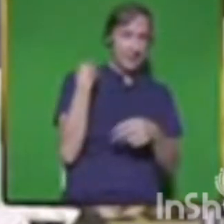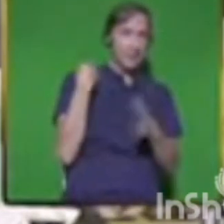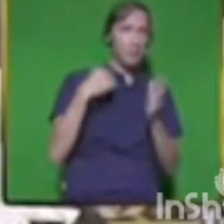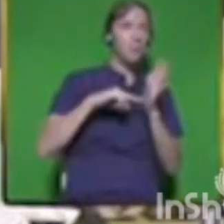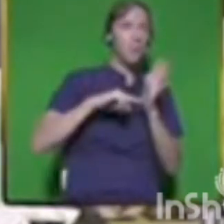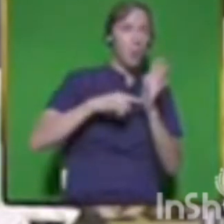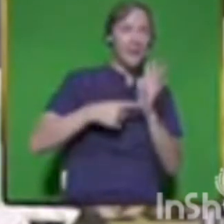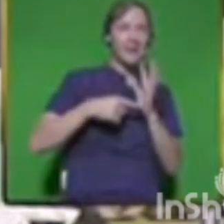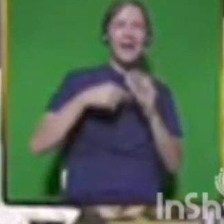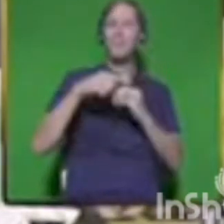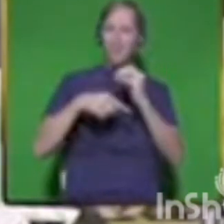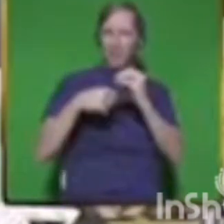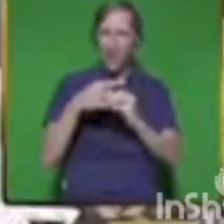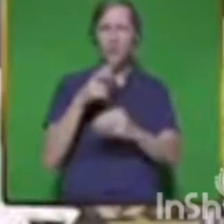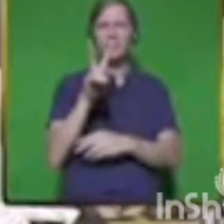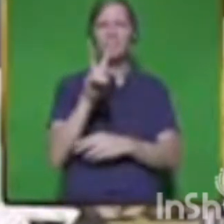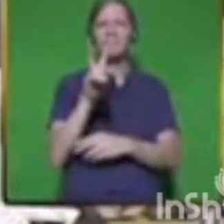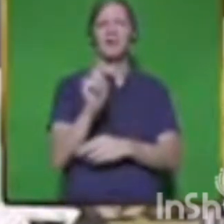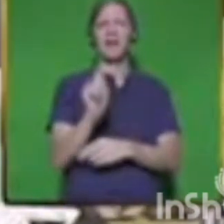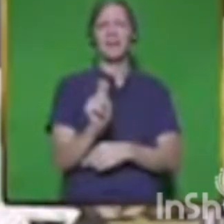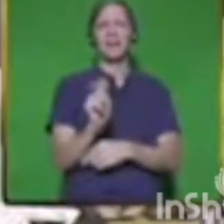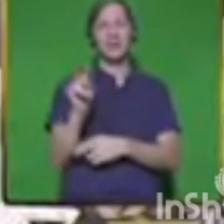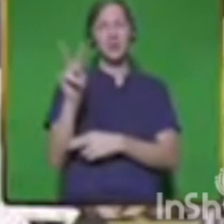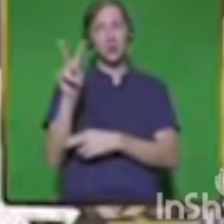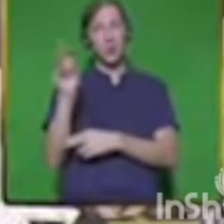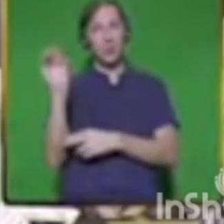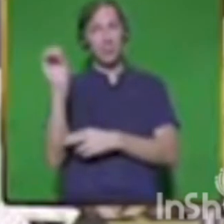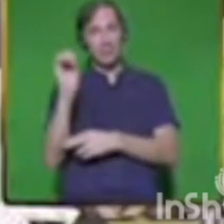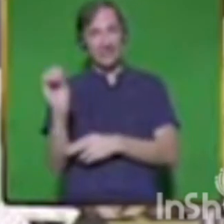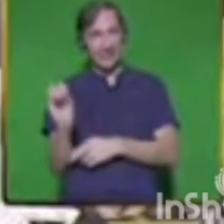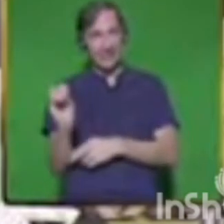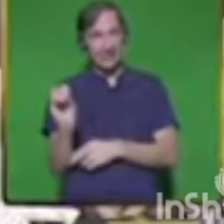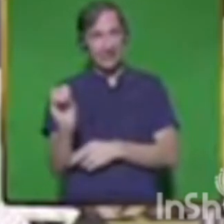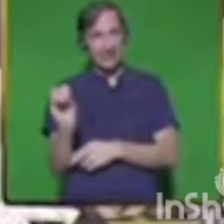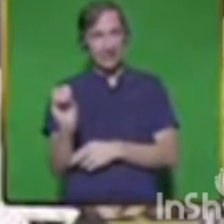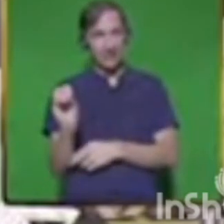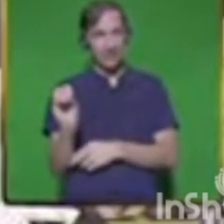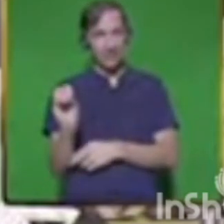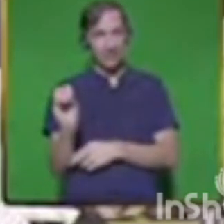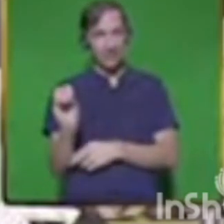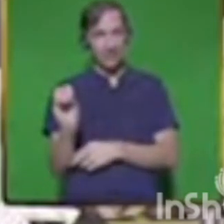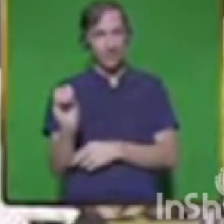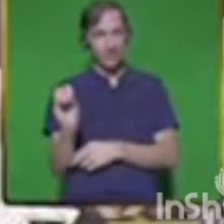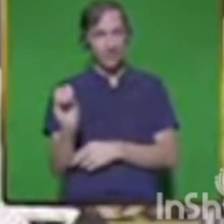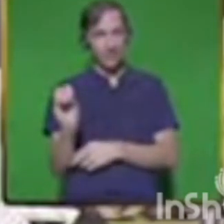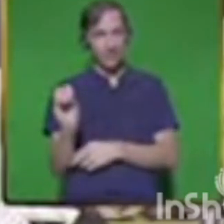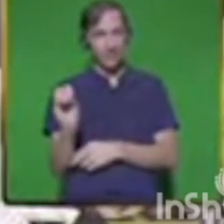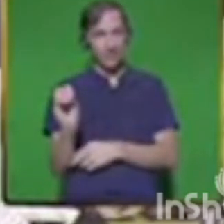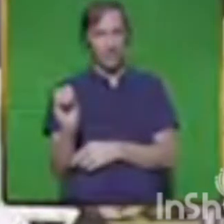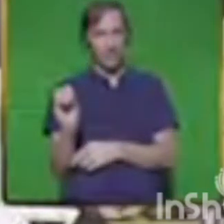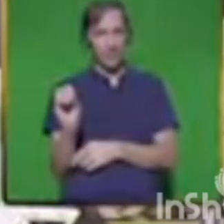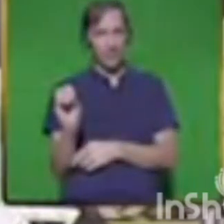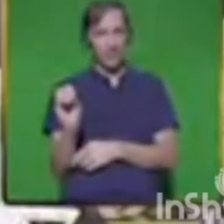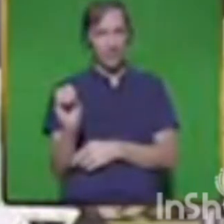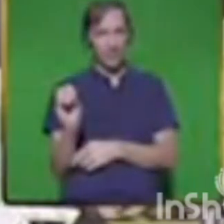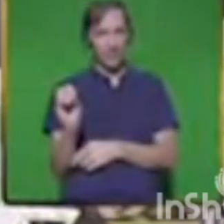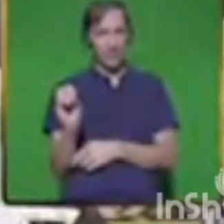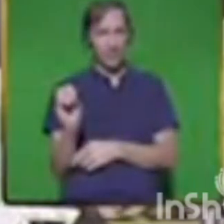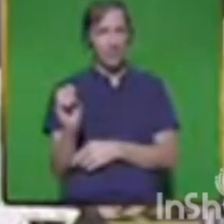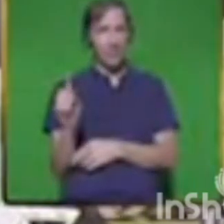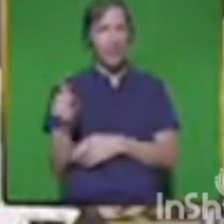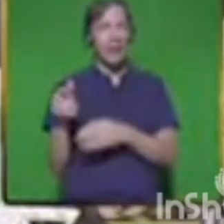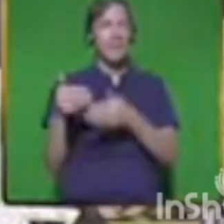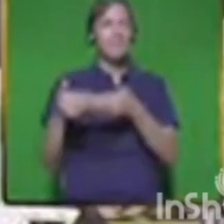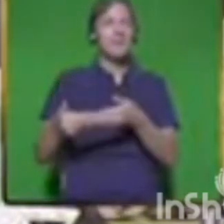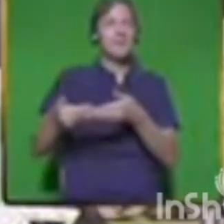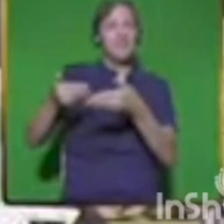item. Talking about the 2%, Honorable Chairperson, Speaker, is a matter that was